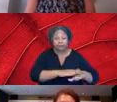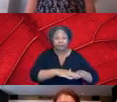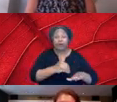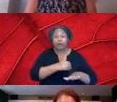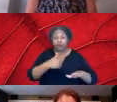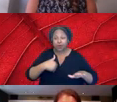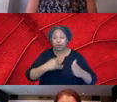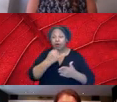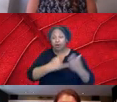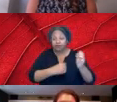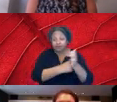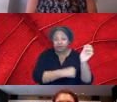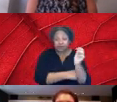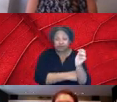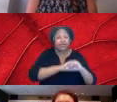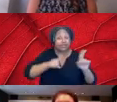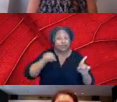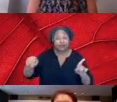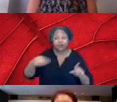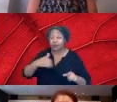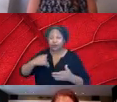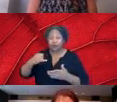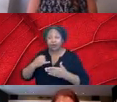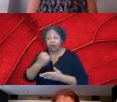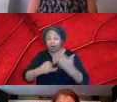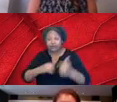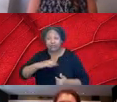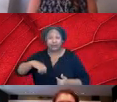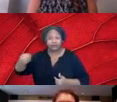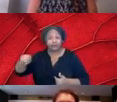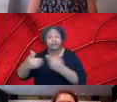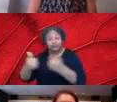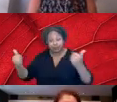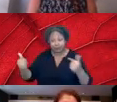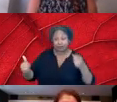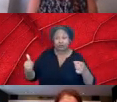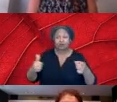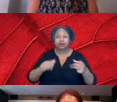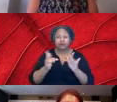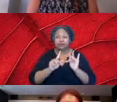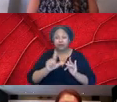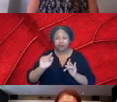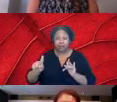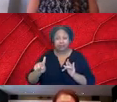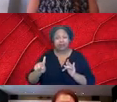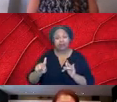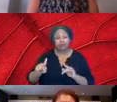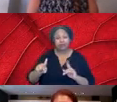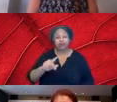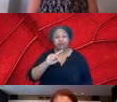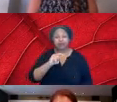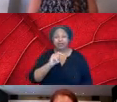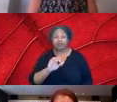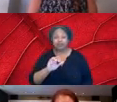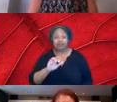Toronto Arts Foundation portal. You go to the link there, which is smartsimple.ca, welcome, and